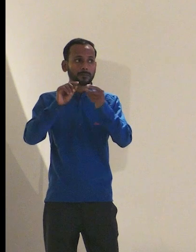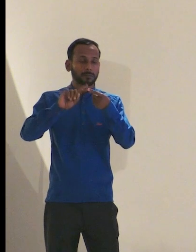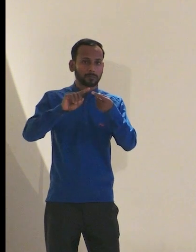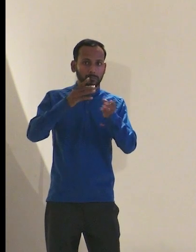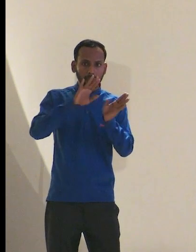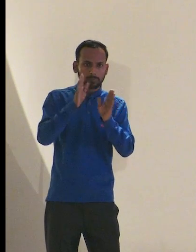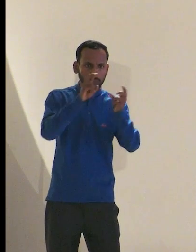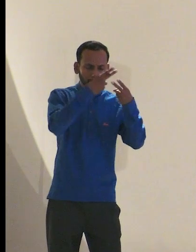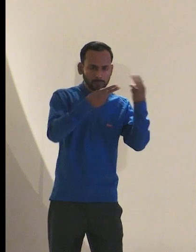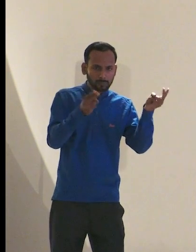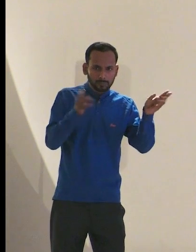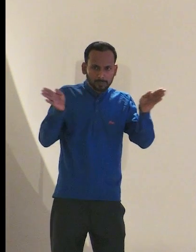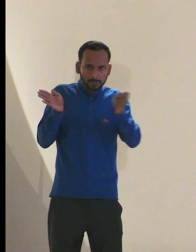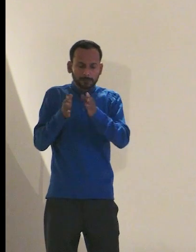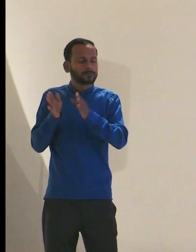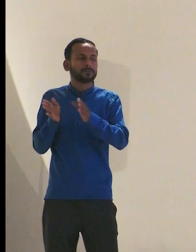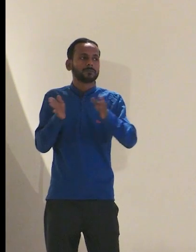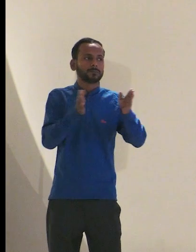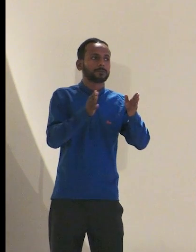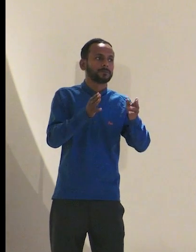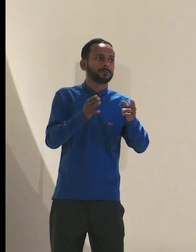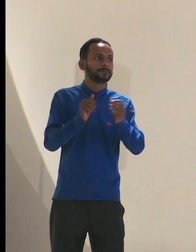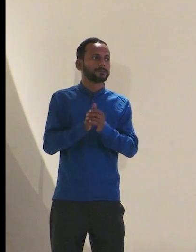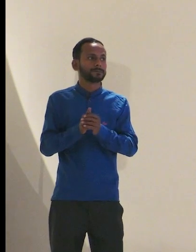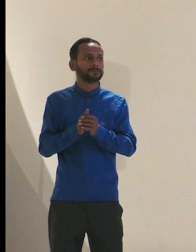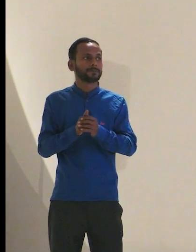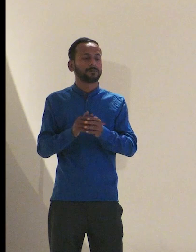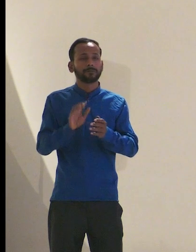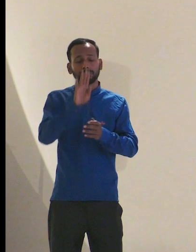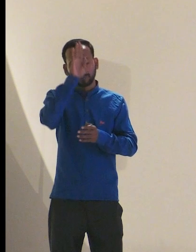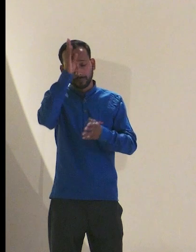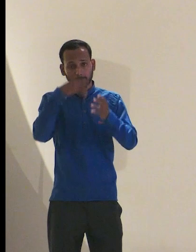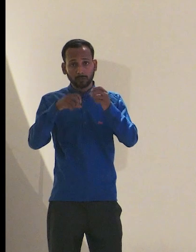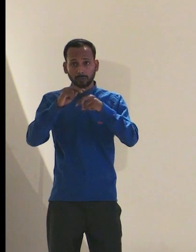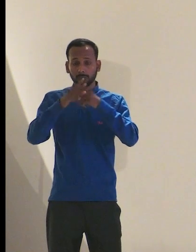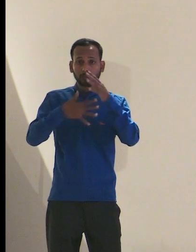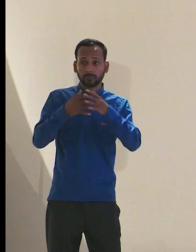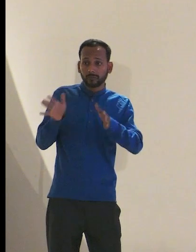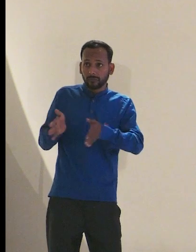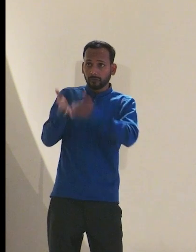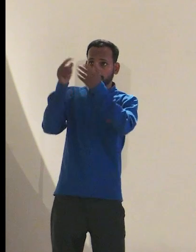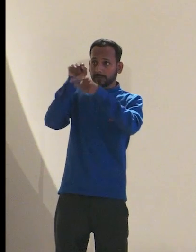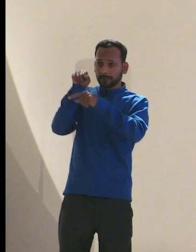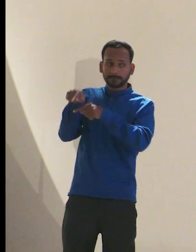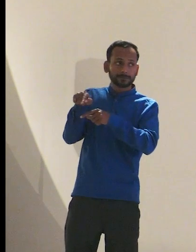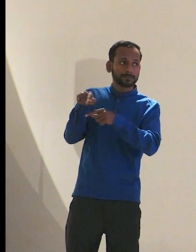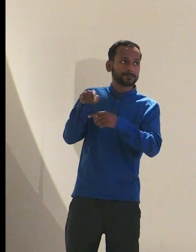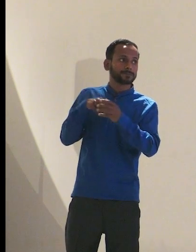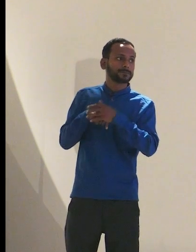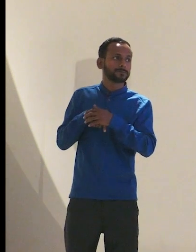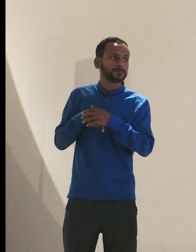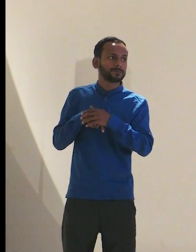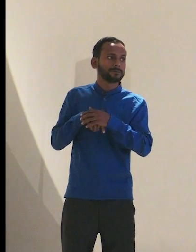by eliminating unnecessary relevant royal figures who do not really figure even in